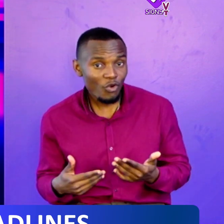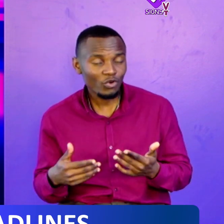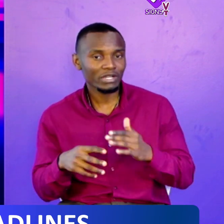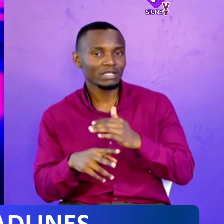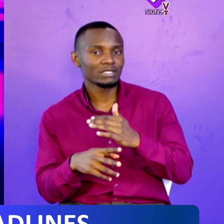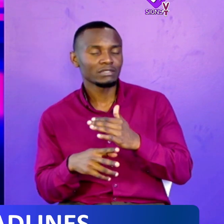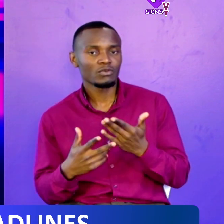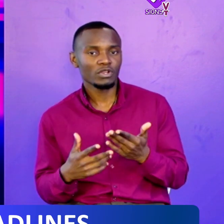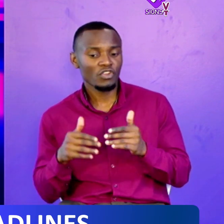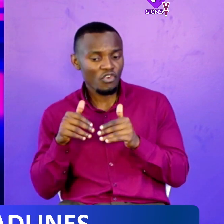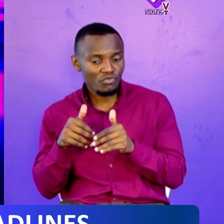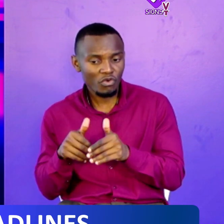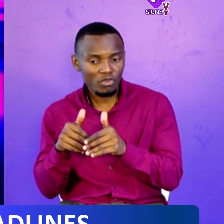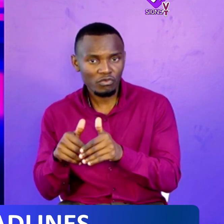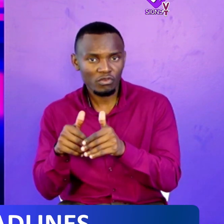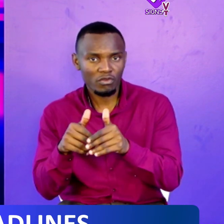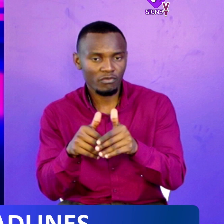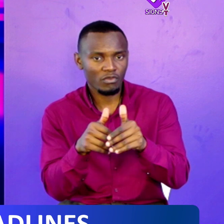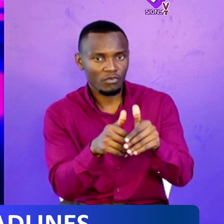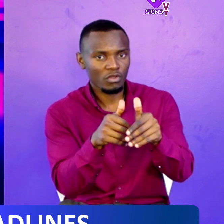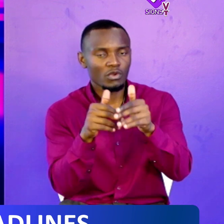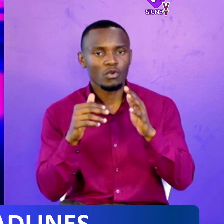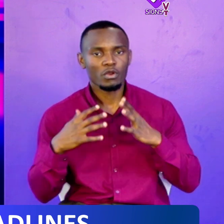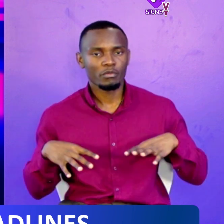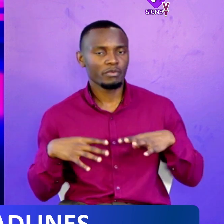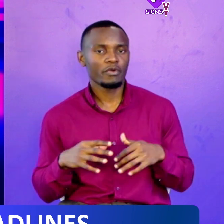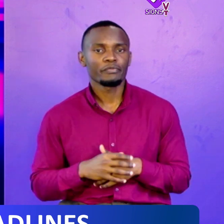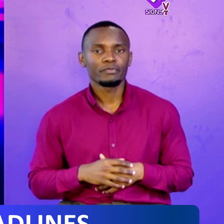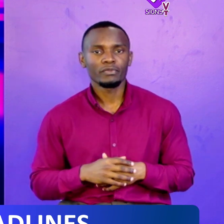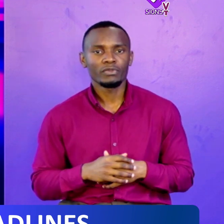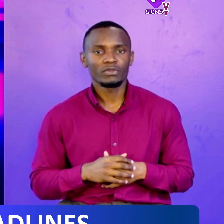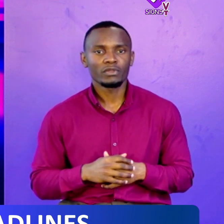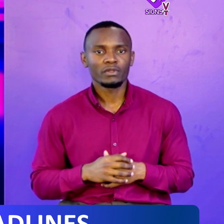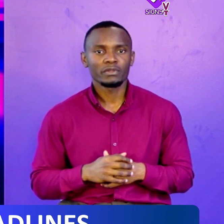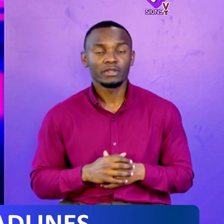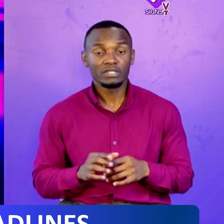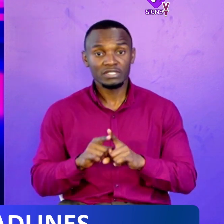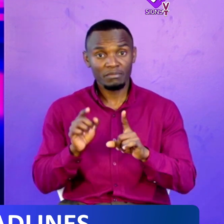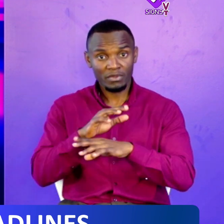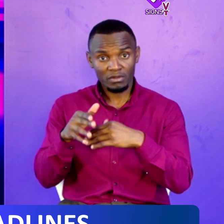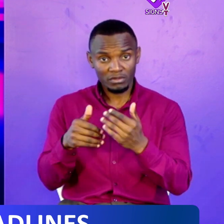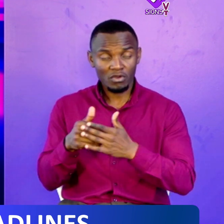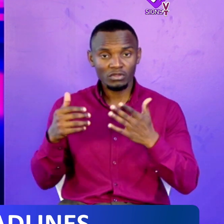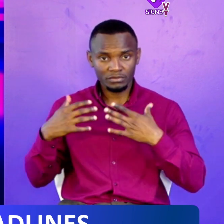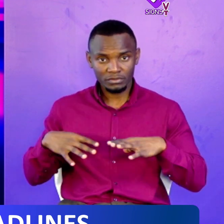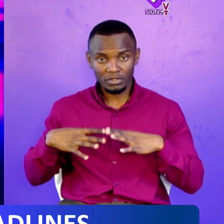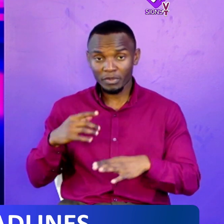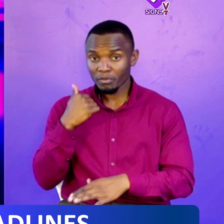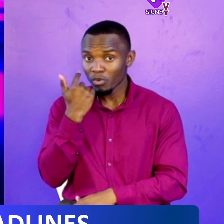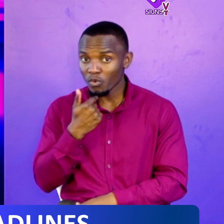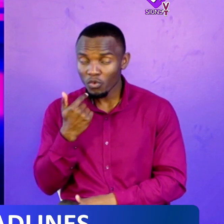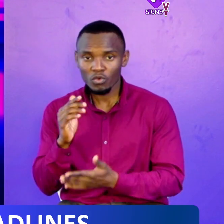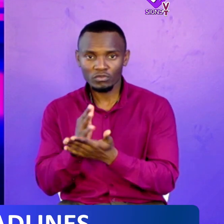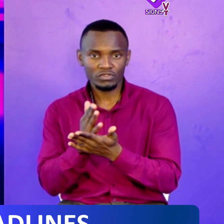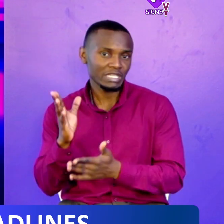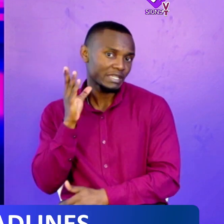stealthily follow their victims. And almost all of the people who have shared their experiences online claim